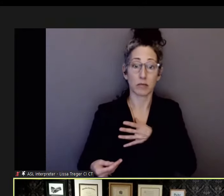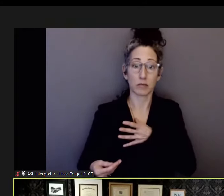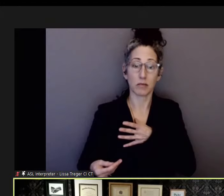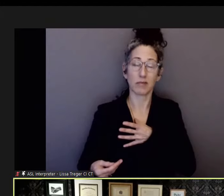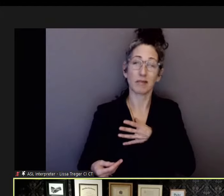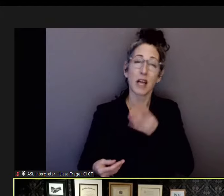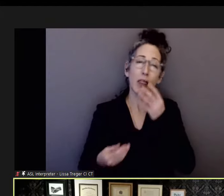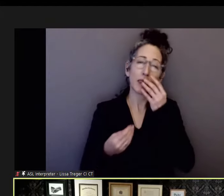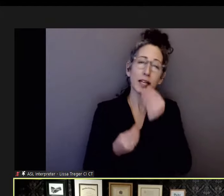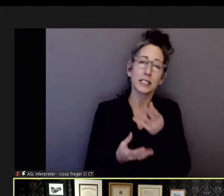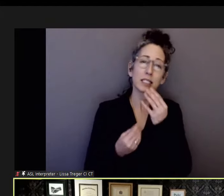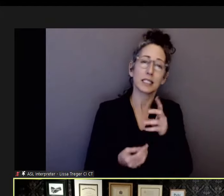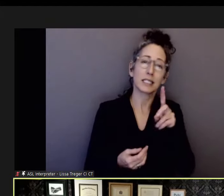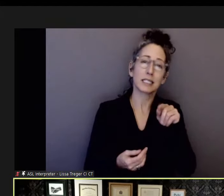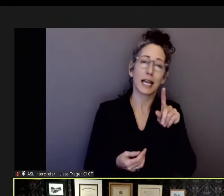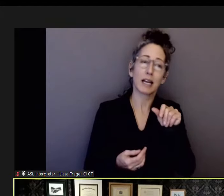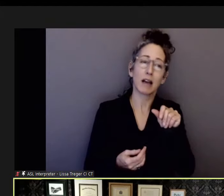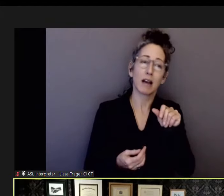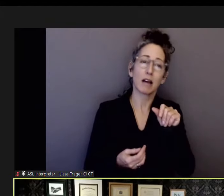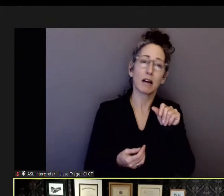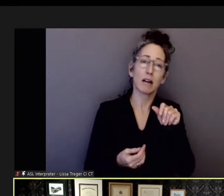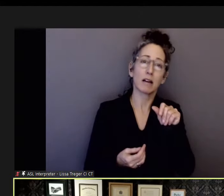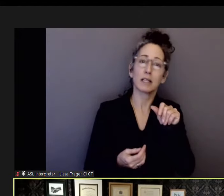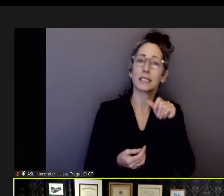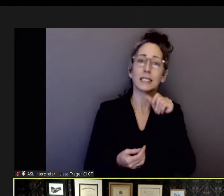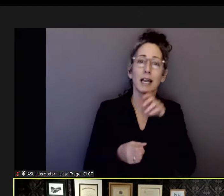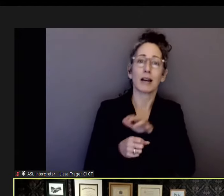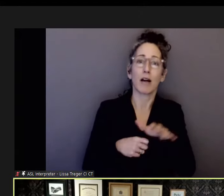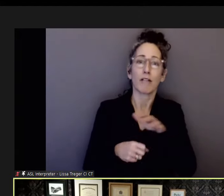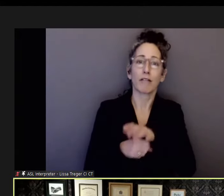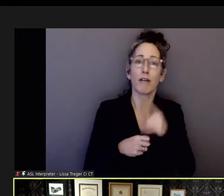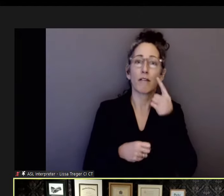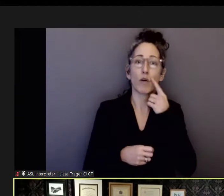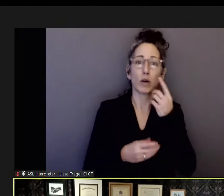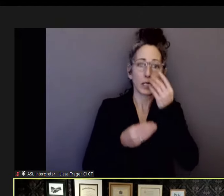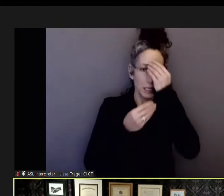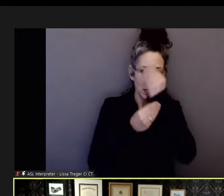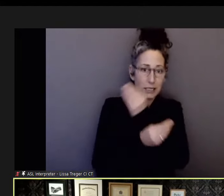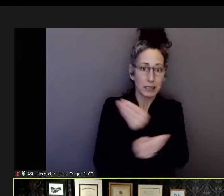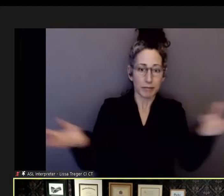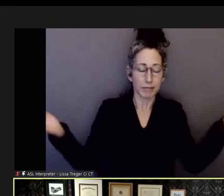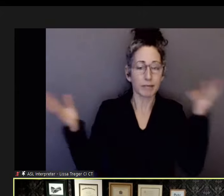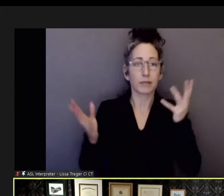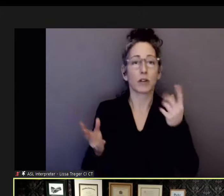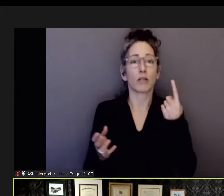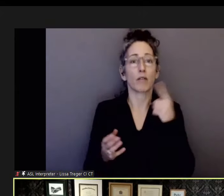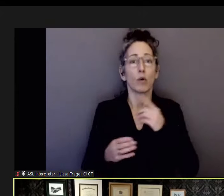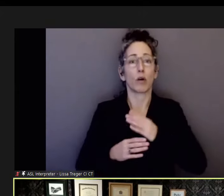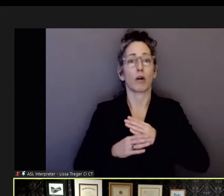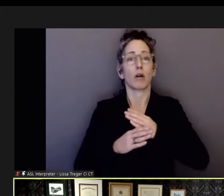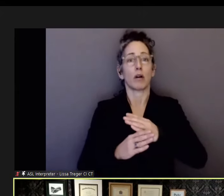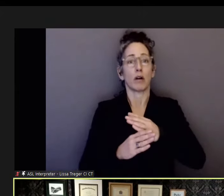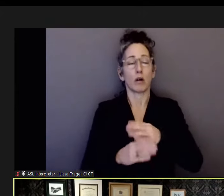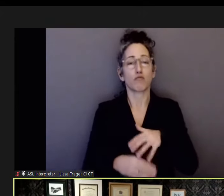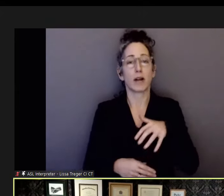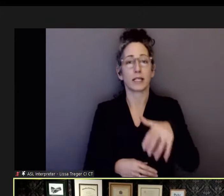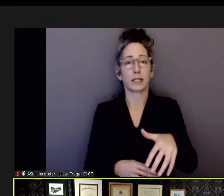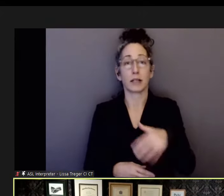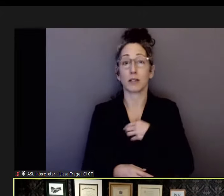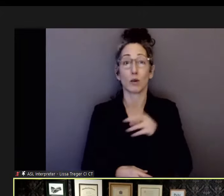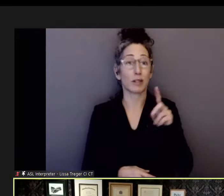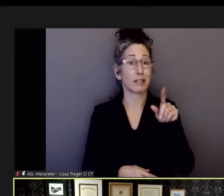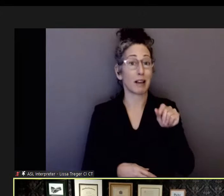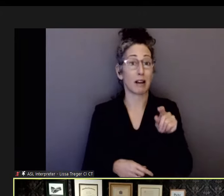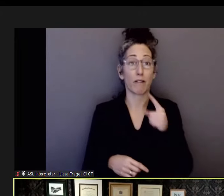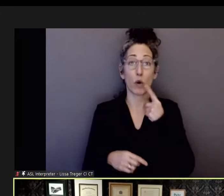vaccine administered to pregnant women are insufficient to inform vaccine-associated risks in pregnancy. Data are not available to assess